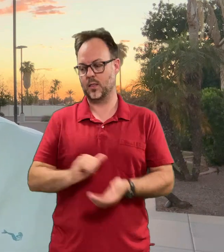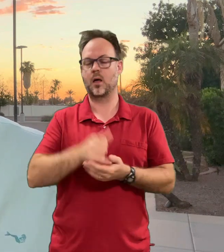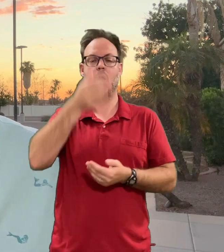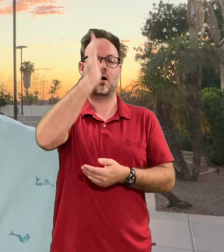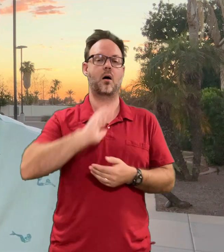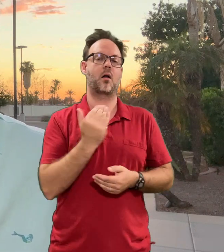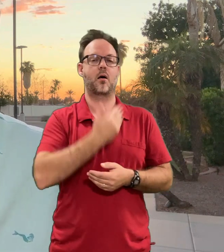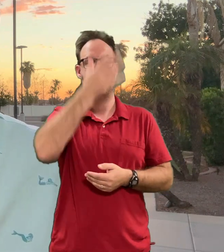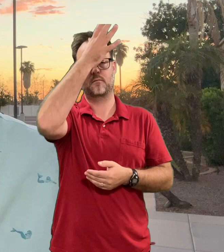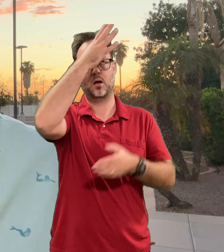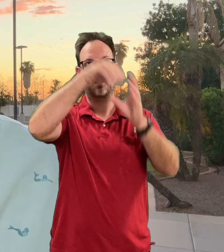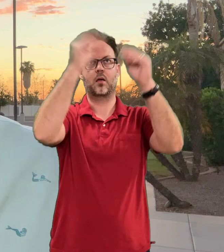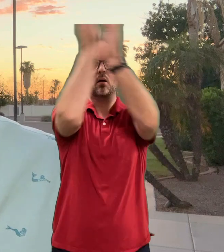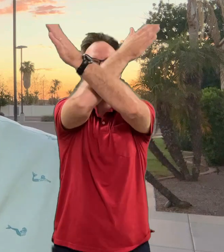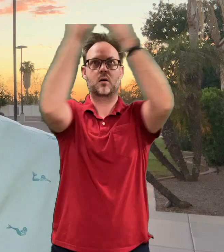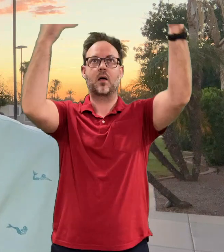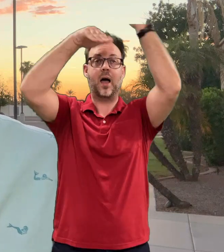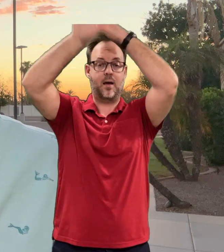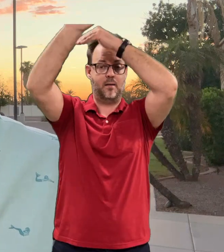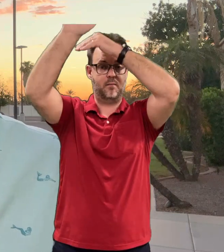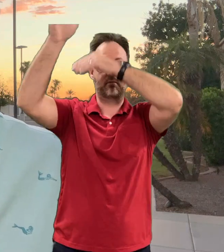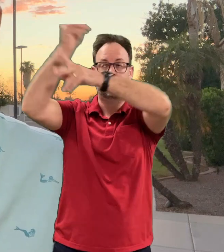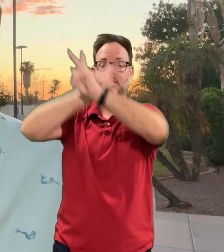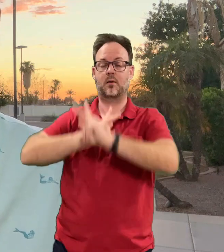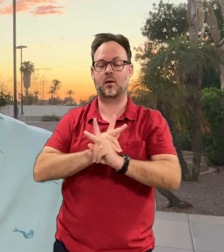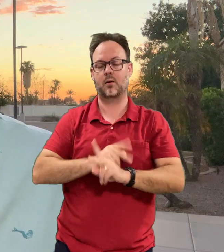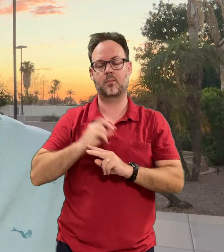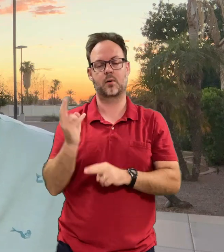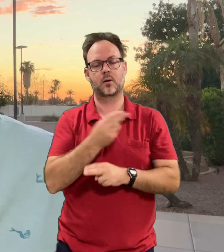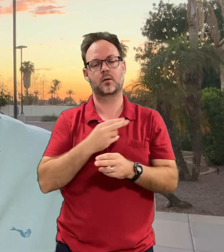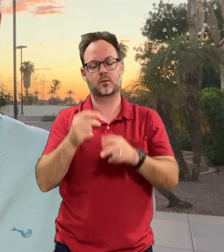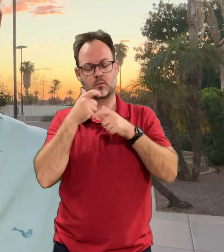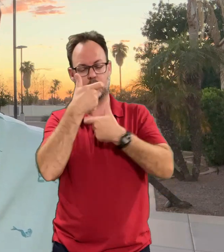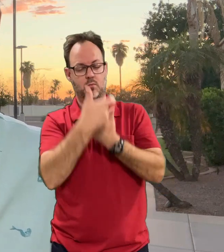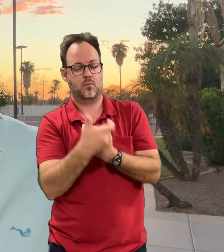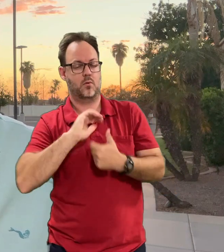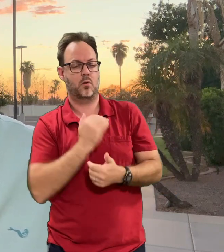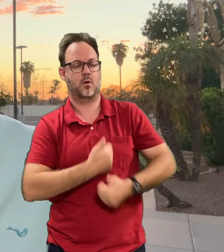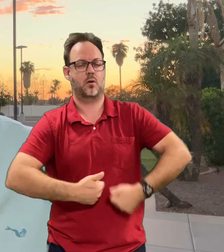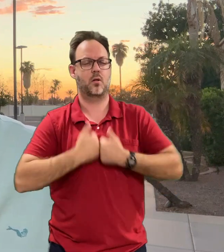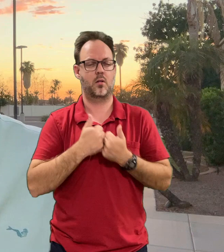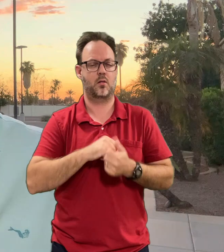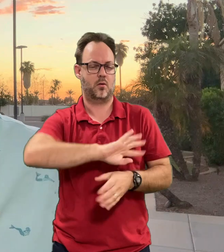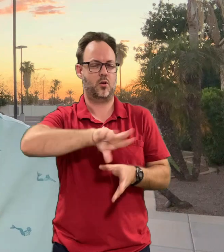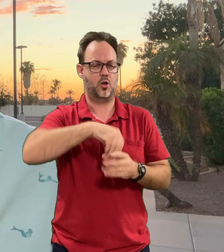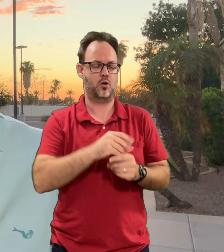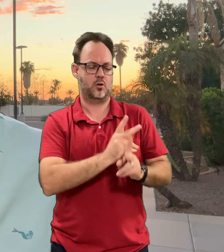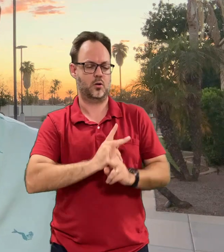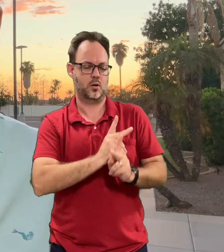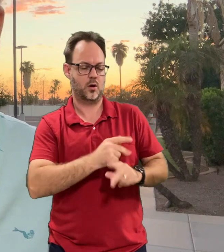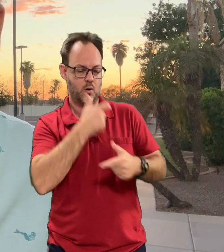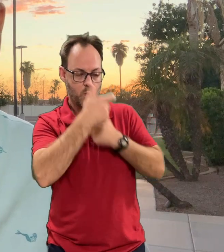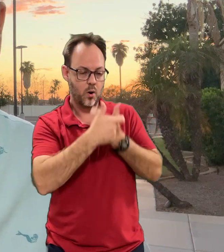God is our Father in heaven who cares about us and watches over our lives. And a part of his care and watchfulness for